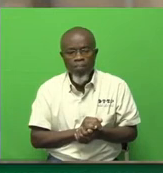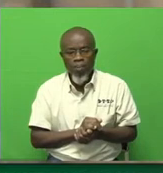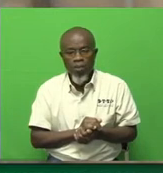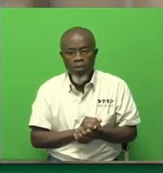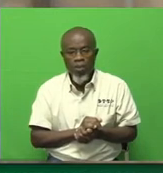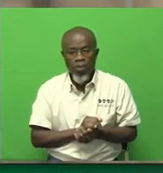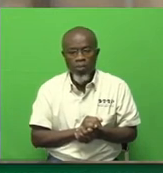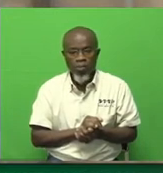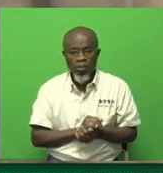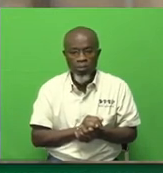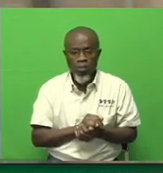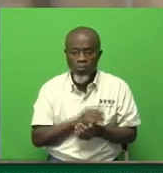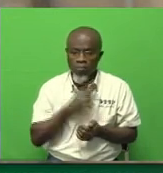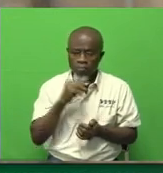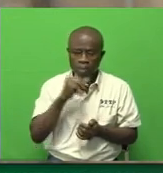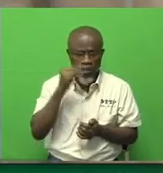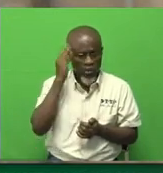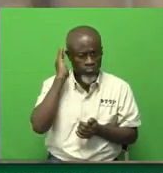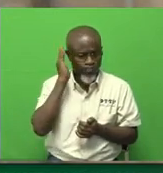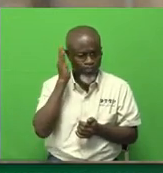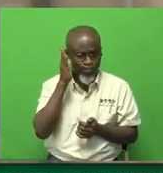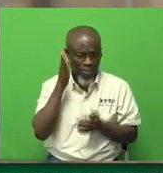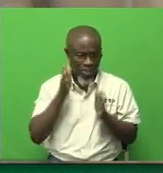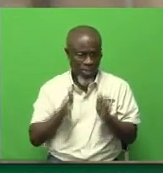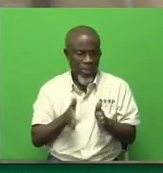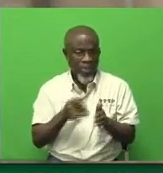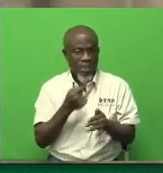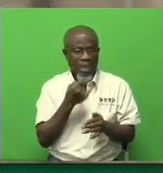Madam speaker I have listened carefully